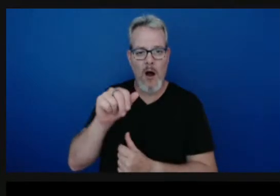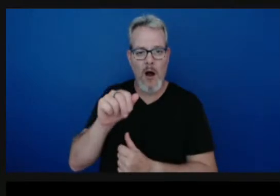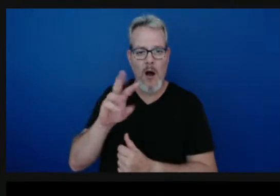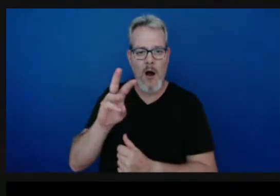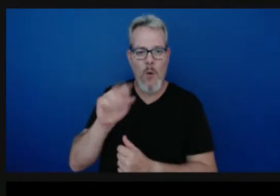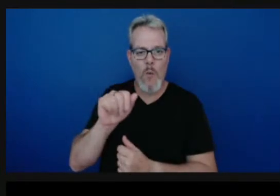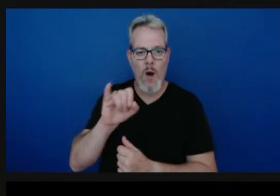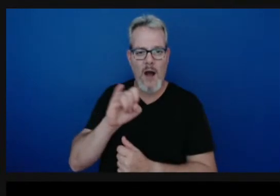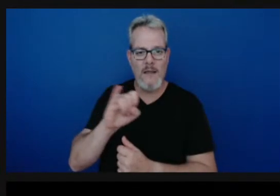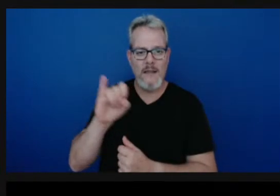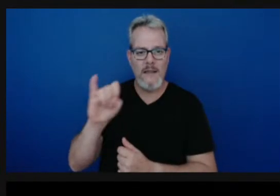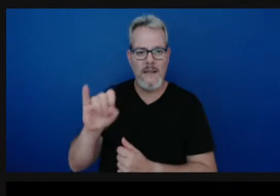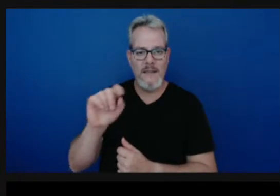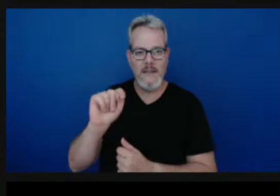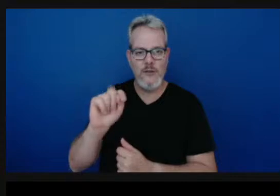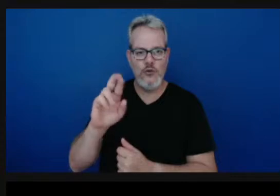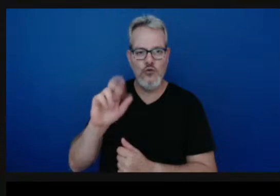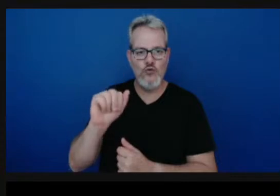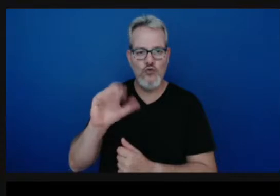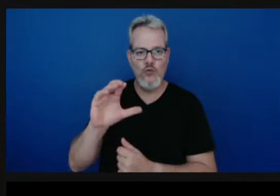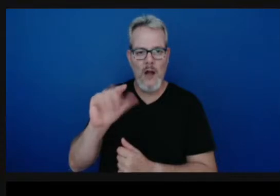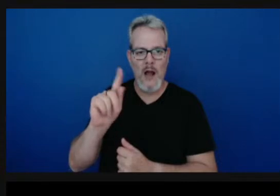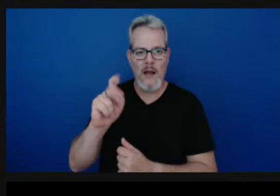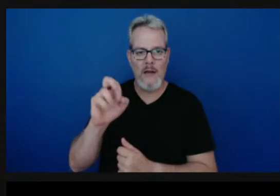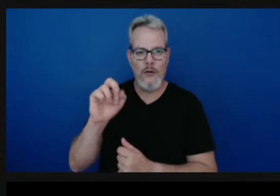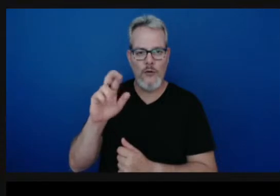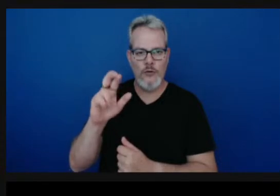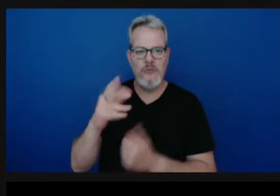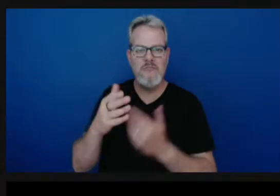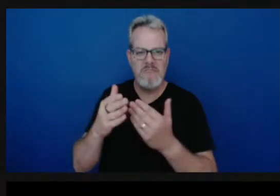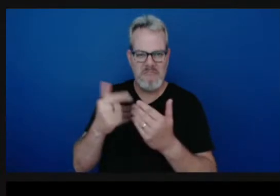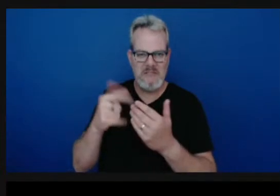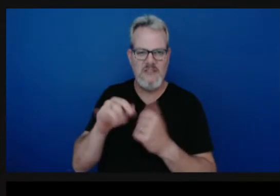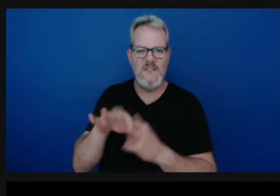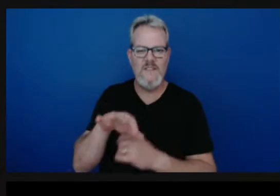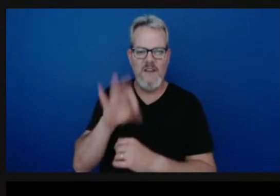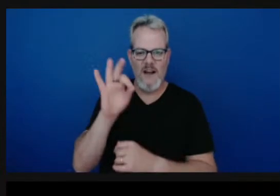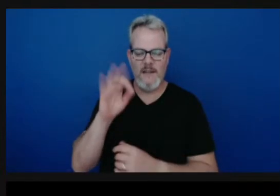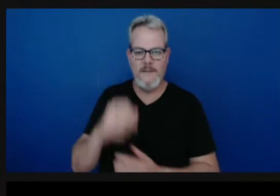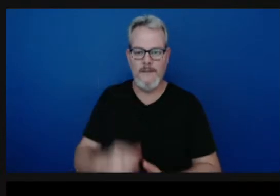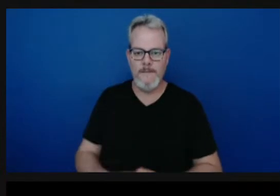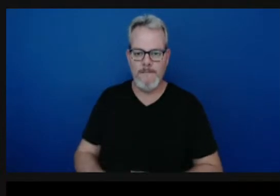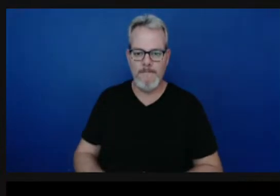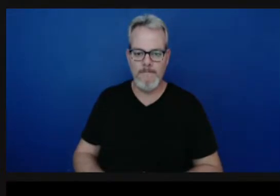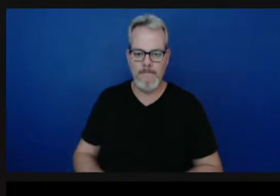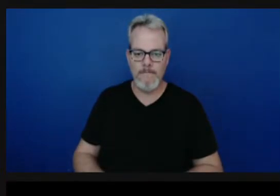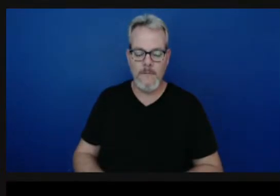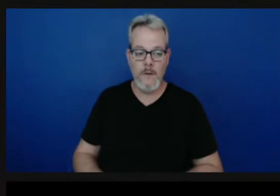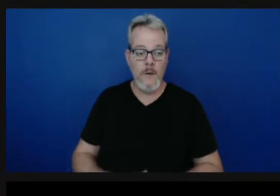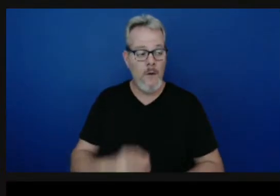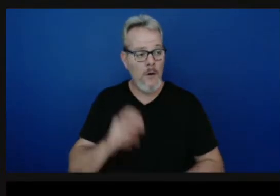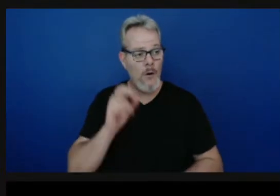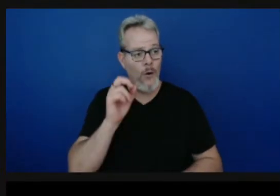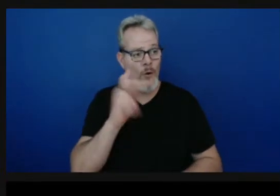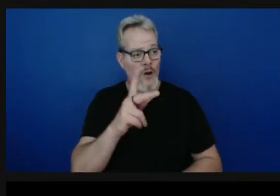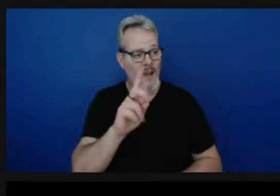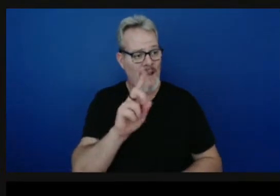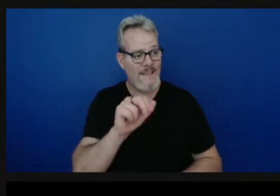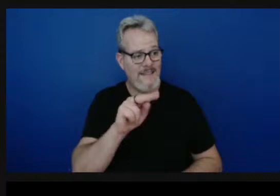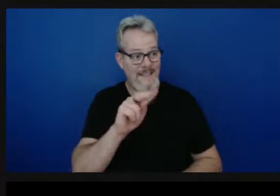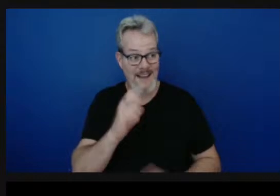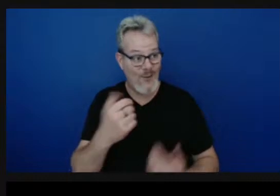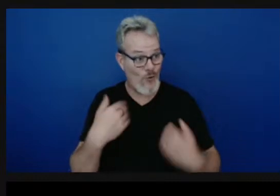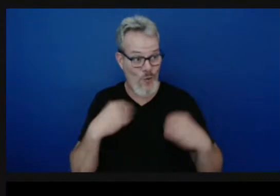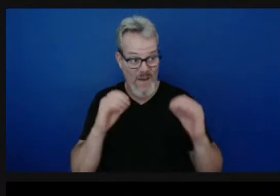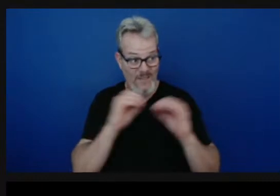easy to find. All right, Dane. Well, yeah. If there's nothing else, it's been a